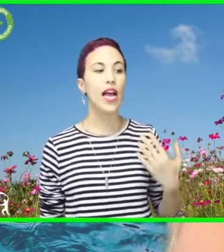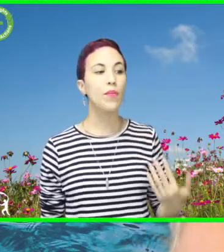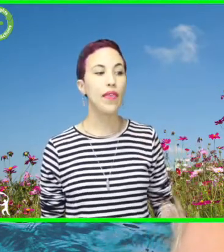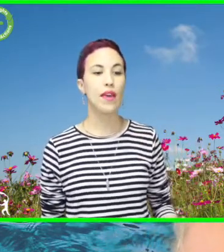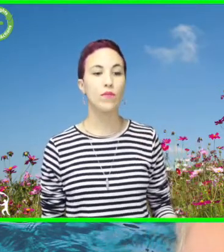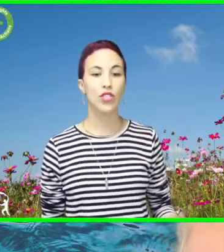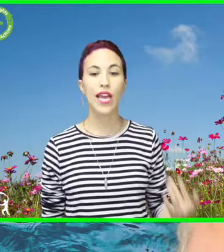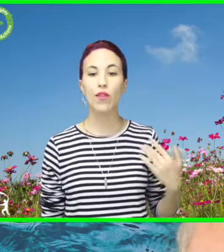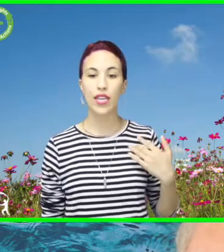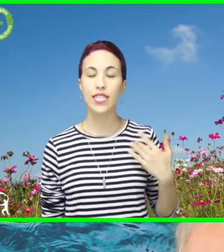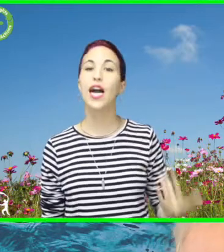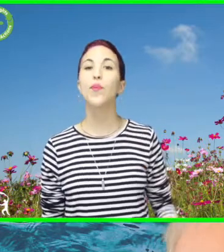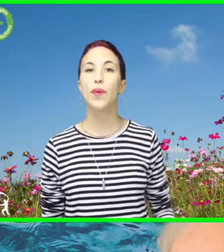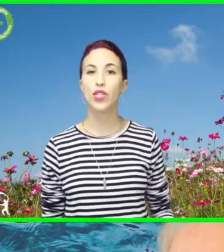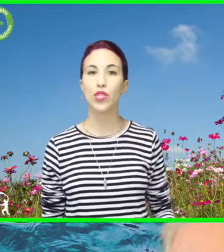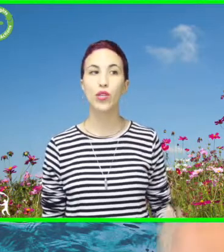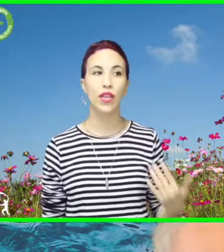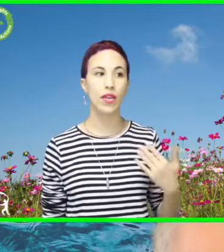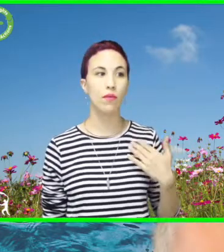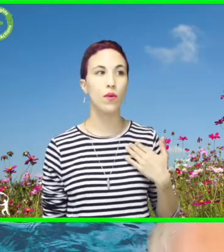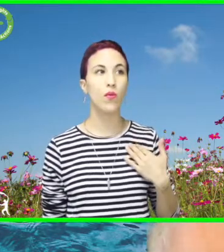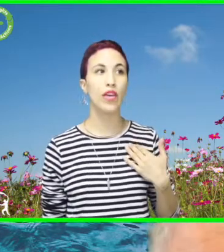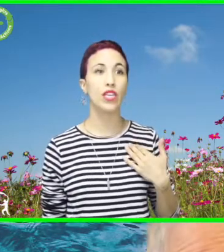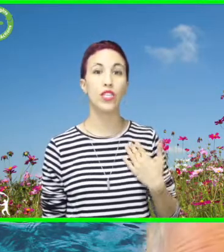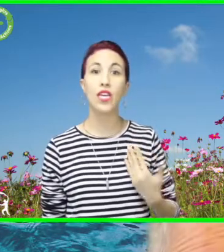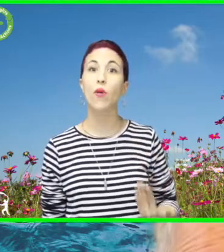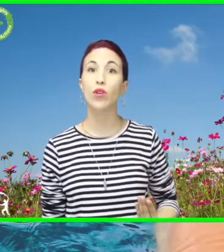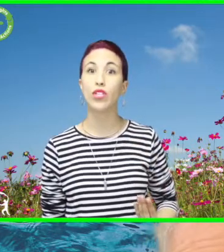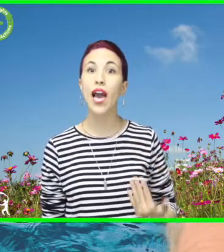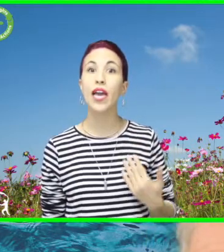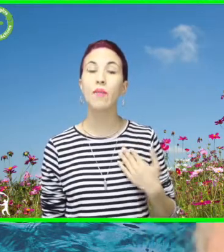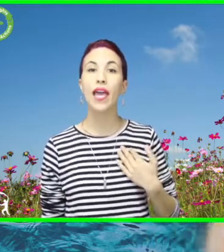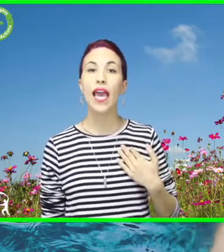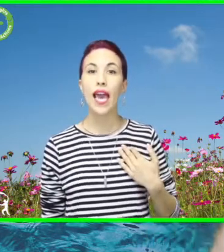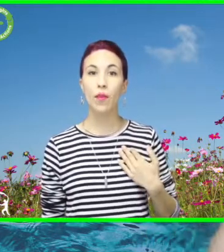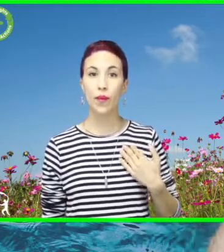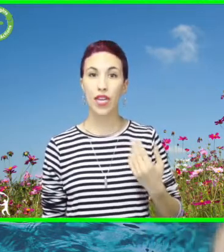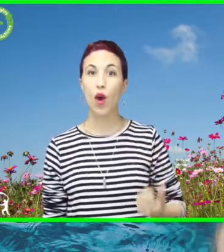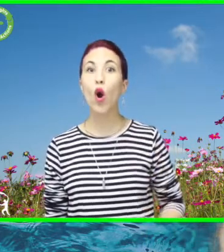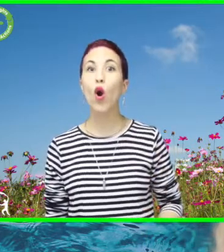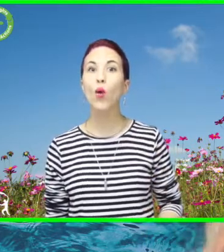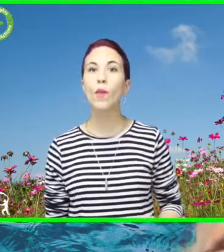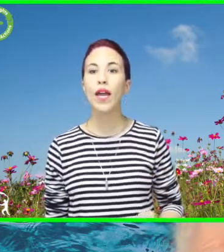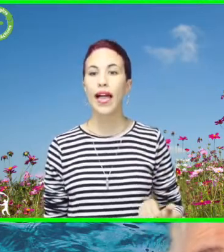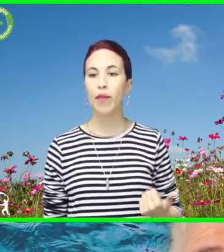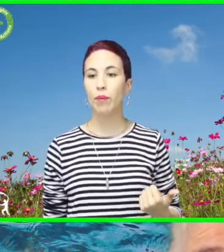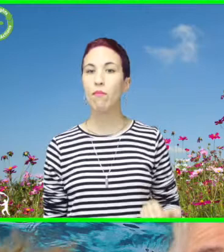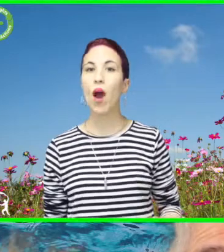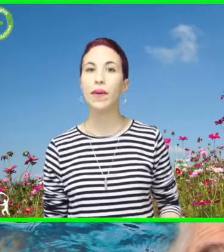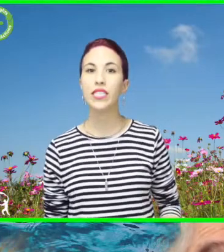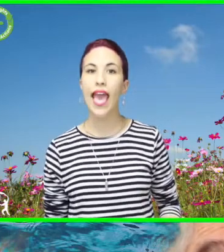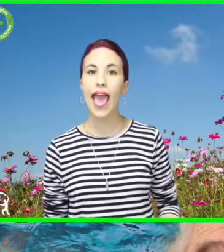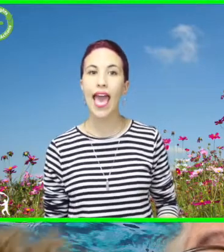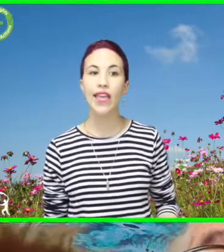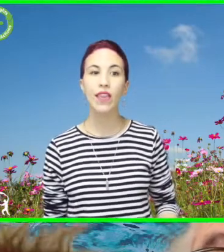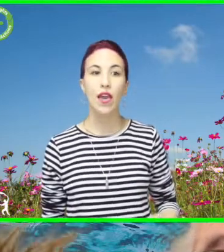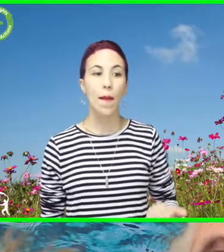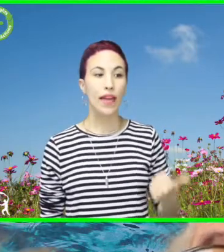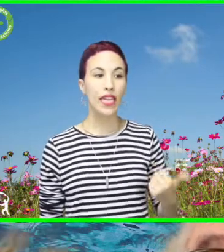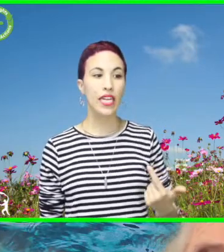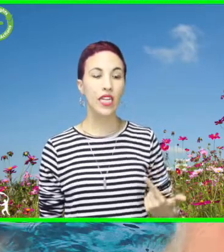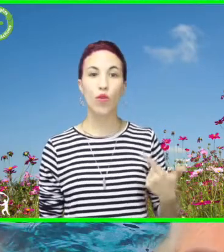can help them. Sharing is helping too. Like maybe we can share our time helping at home, helping mom and